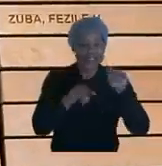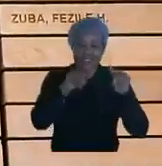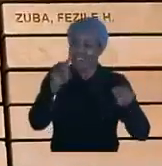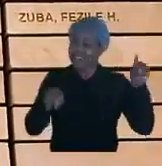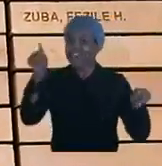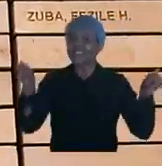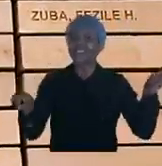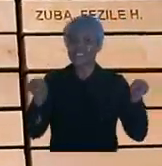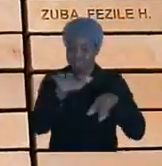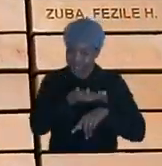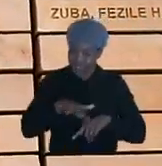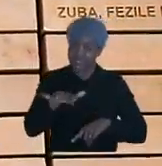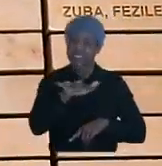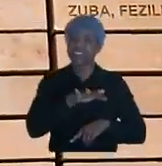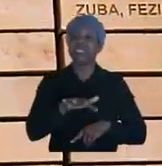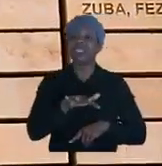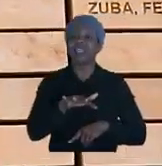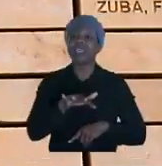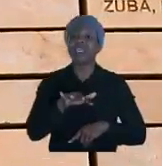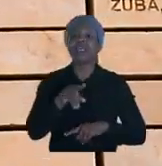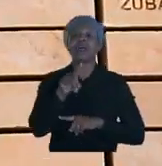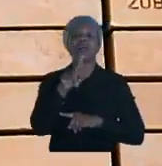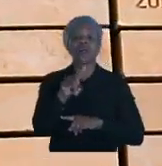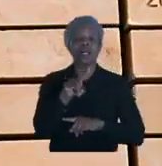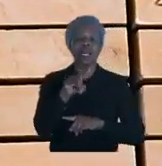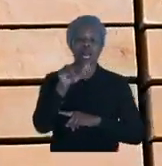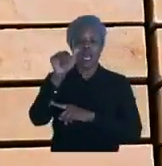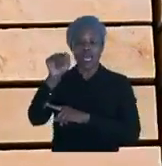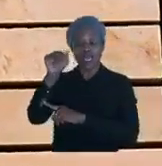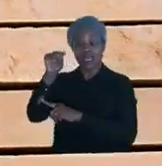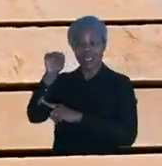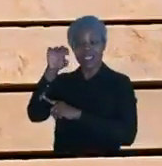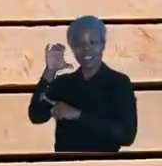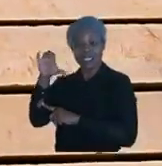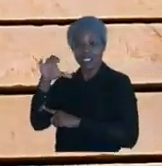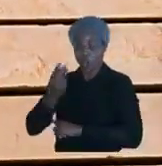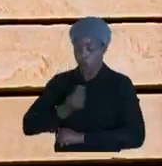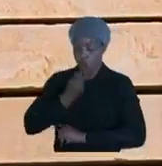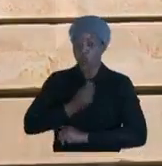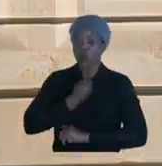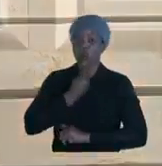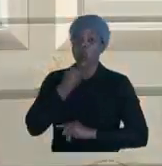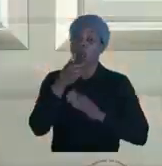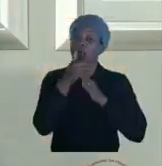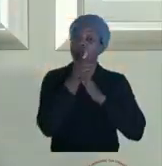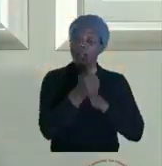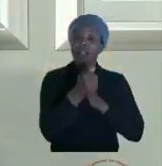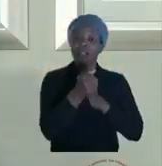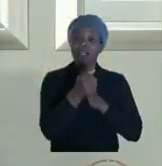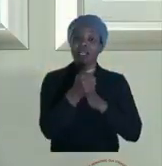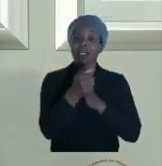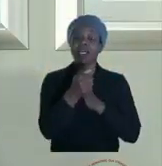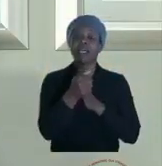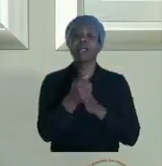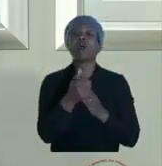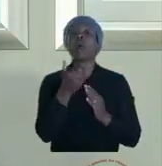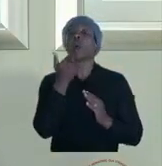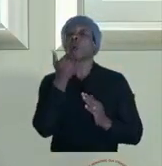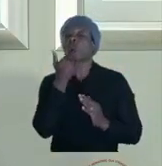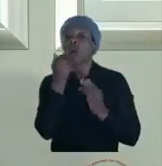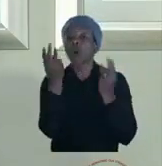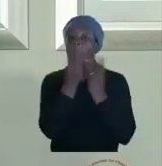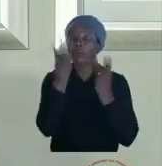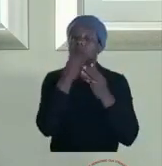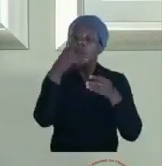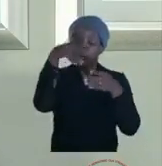resistance, particularly the ANC Youth League of the time, and activists like Solomon Mahlangu